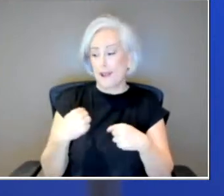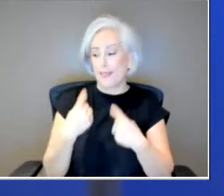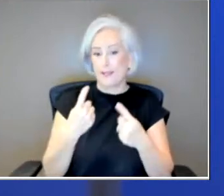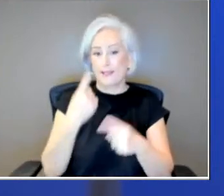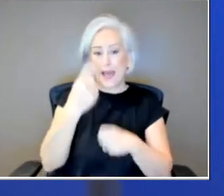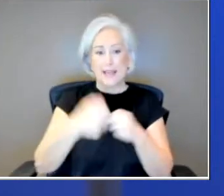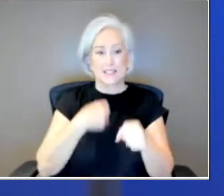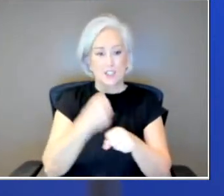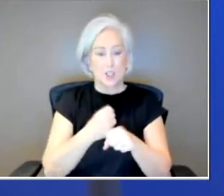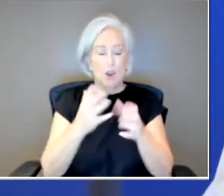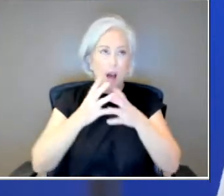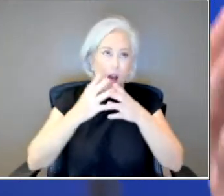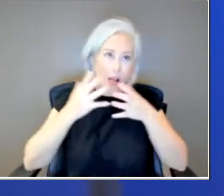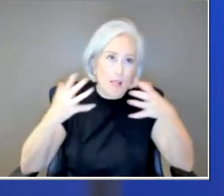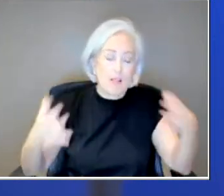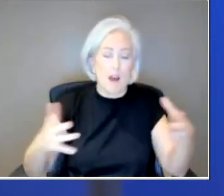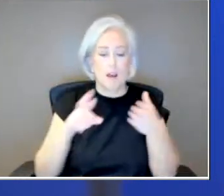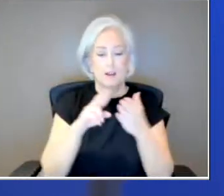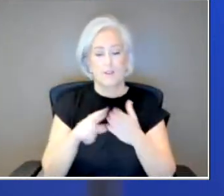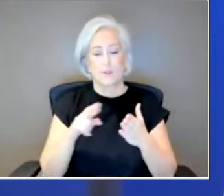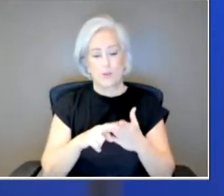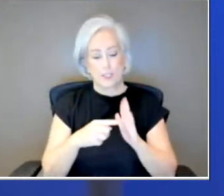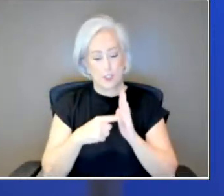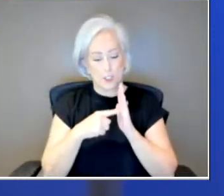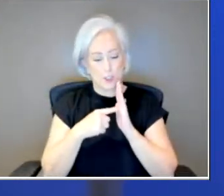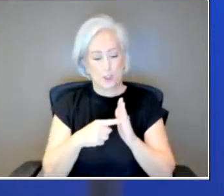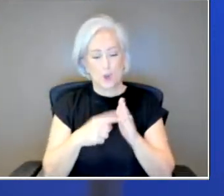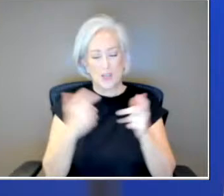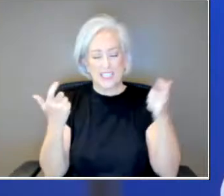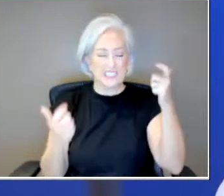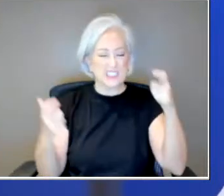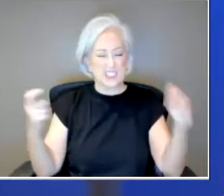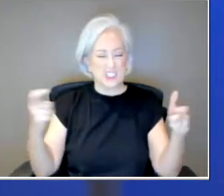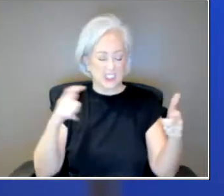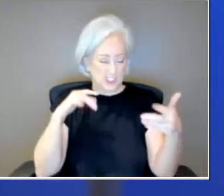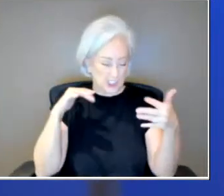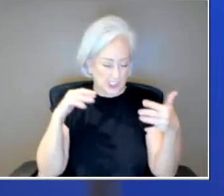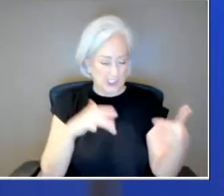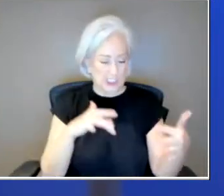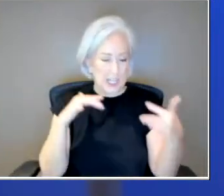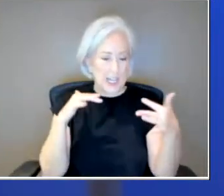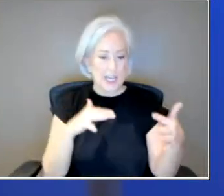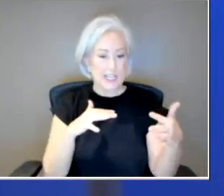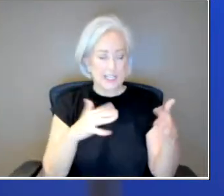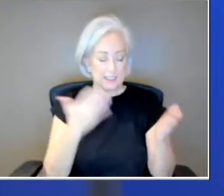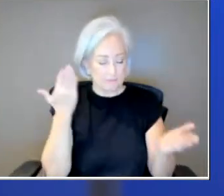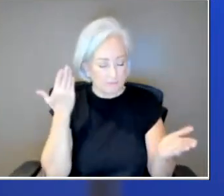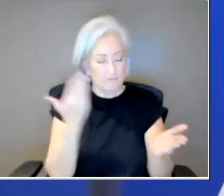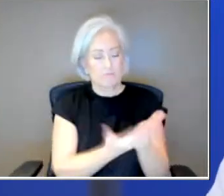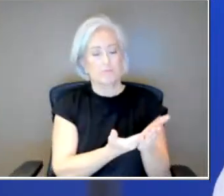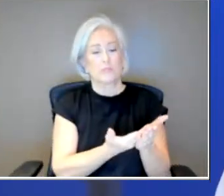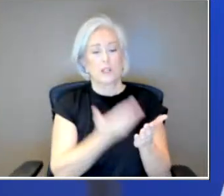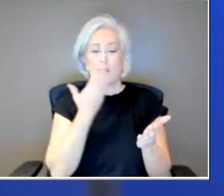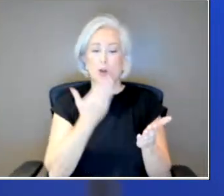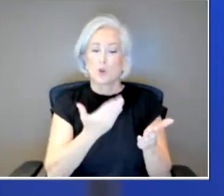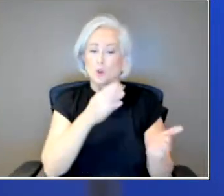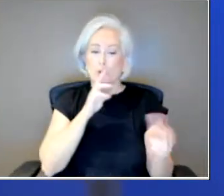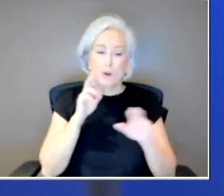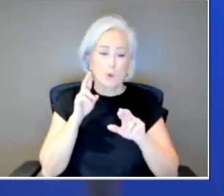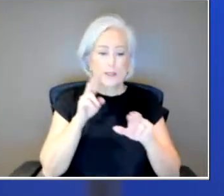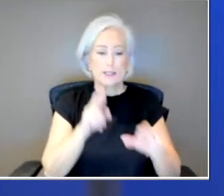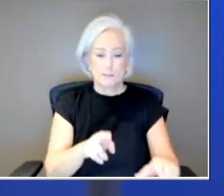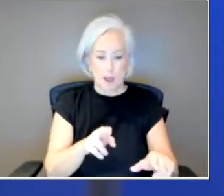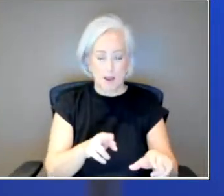really shown bigger studies, prospective studies that show these good responses, and the durability is